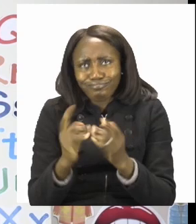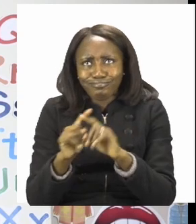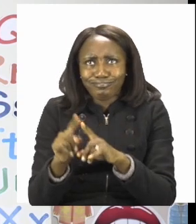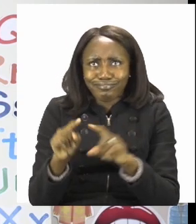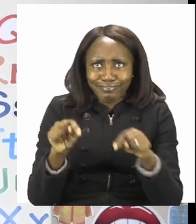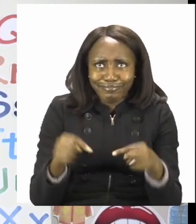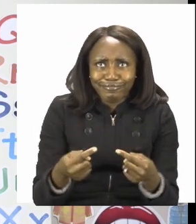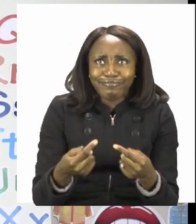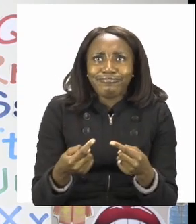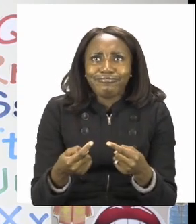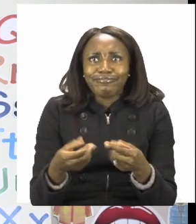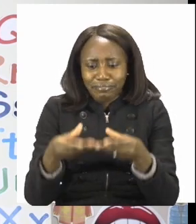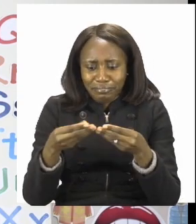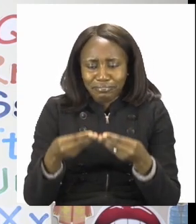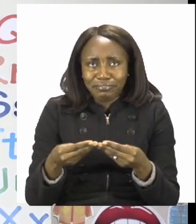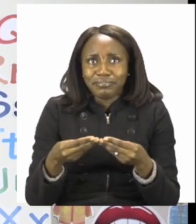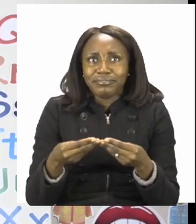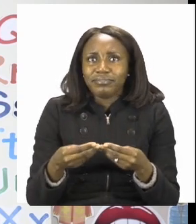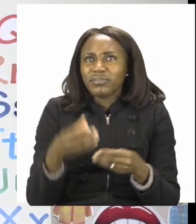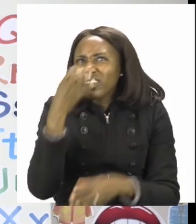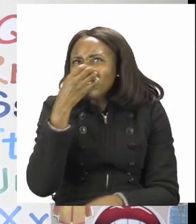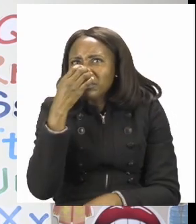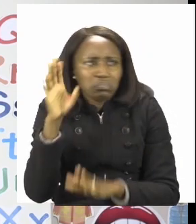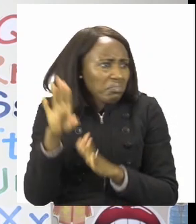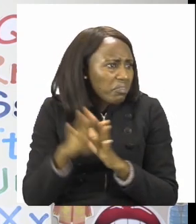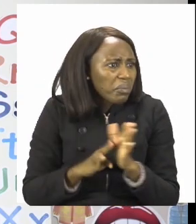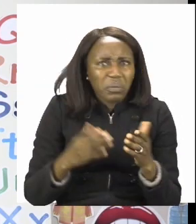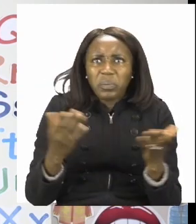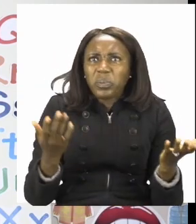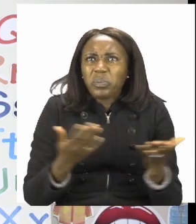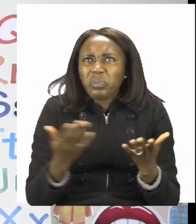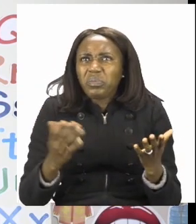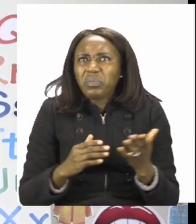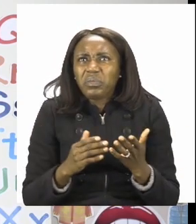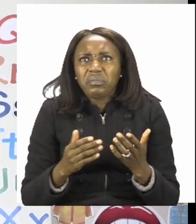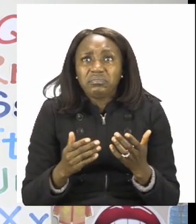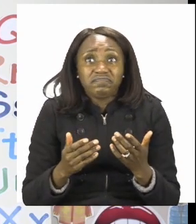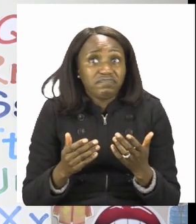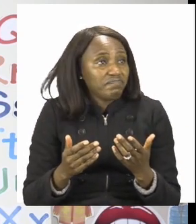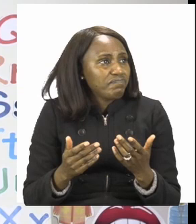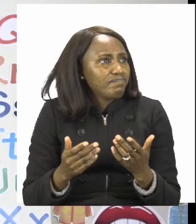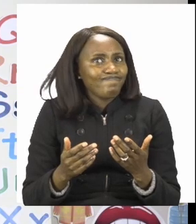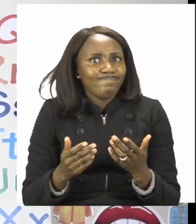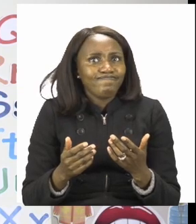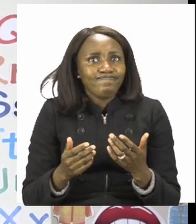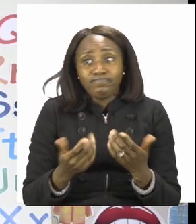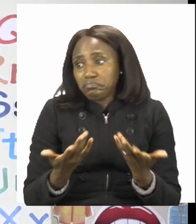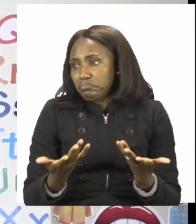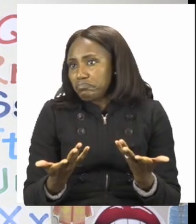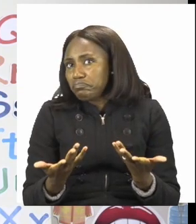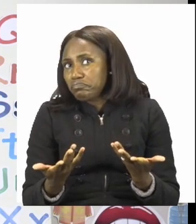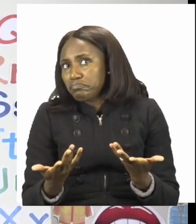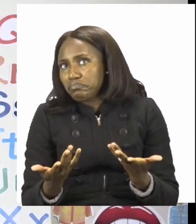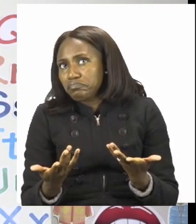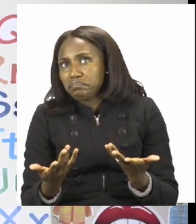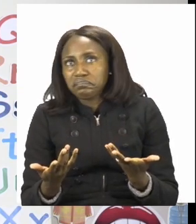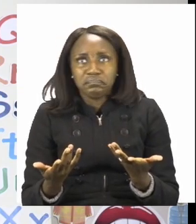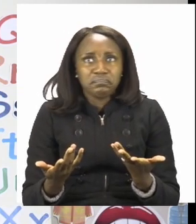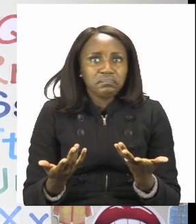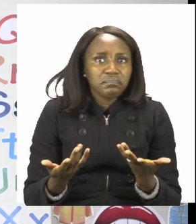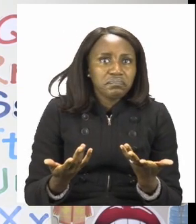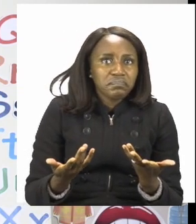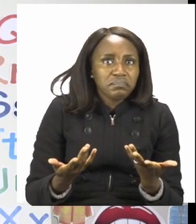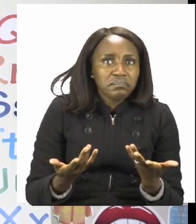else. Zoshi said he was going to come and say goodbye to us, so I'm sure he is somewhere